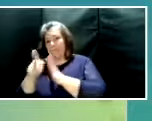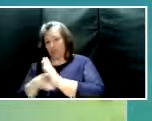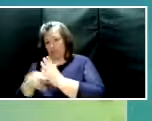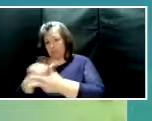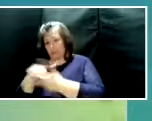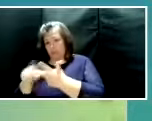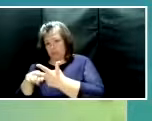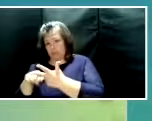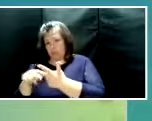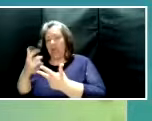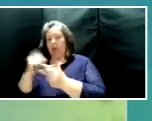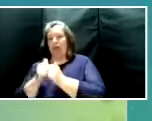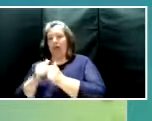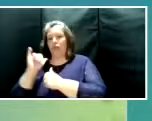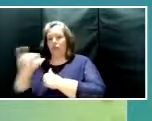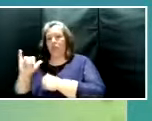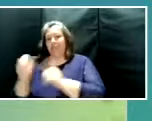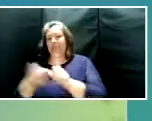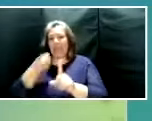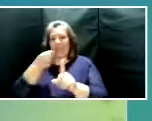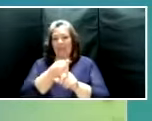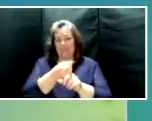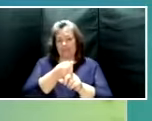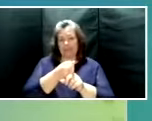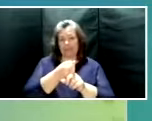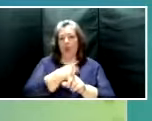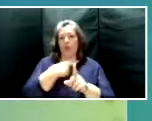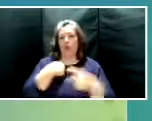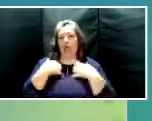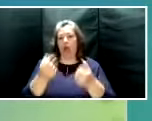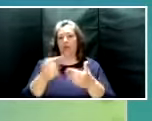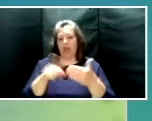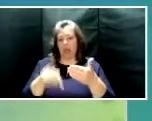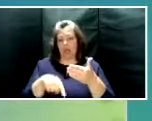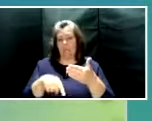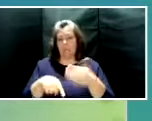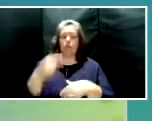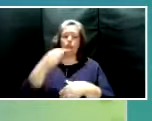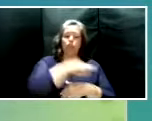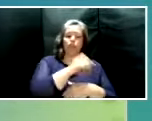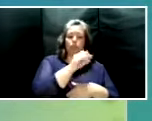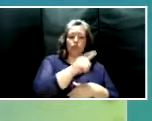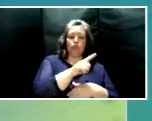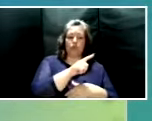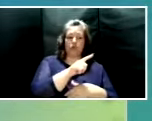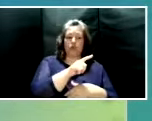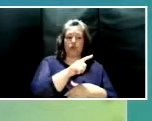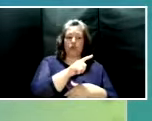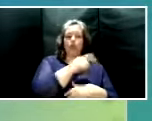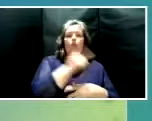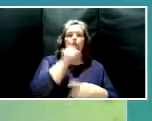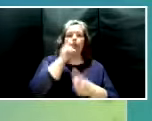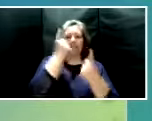policy, and how it actually impacts our health outcomes. The social determinants of health take a look at